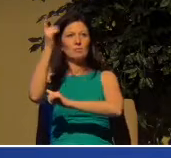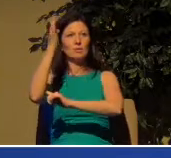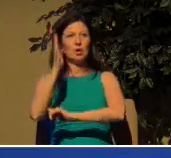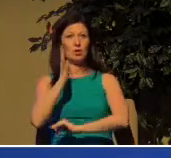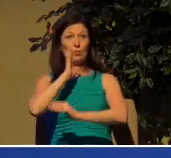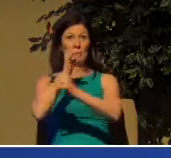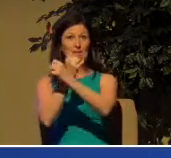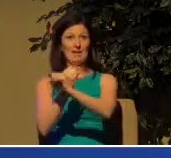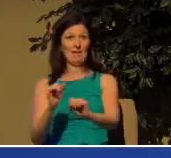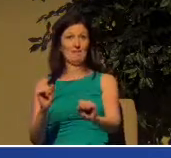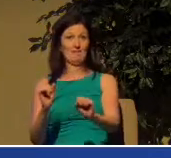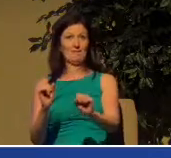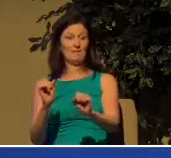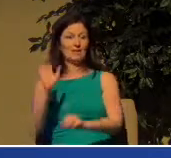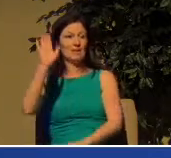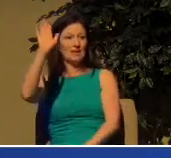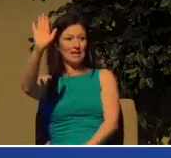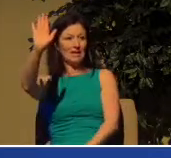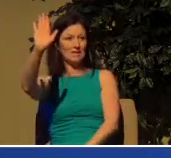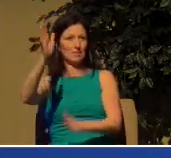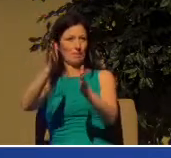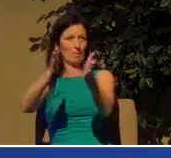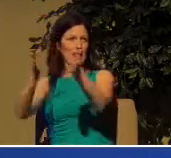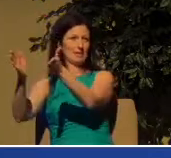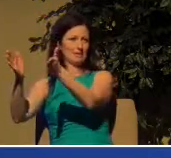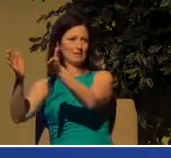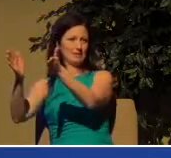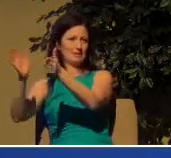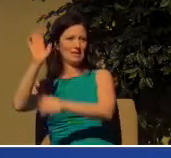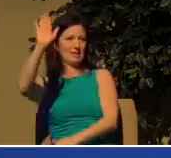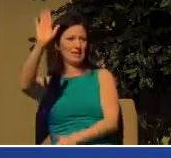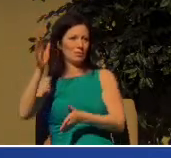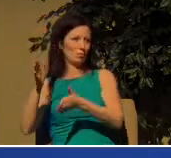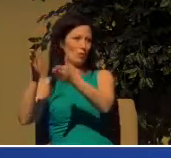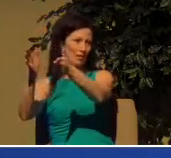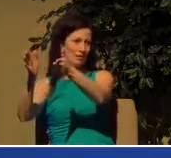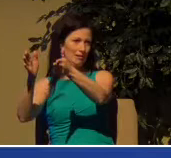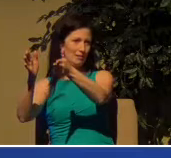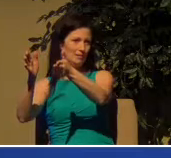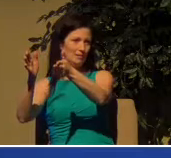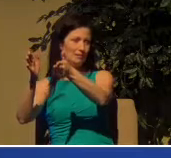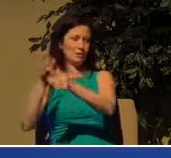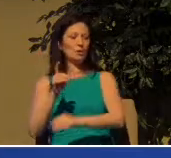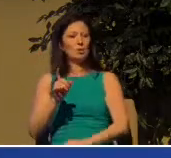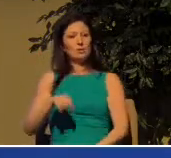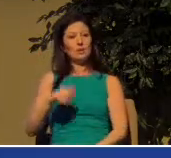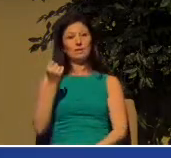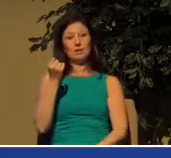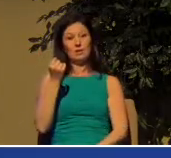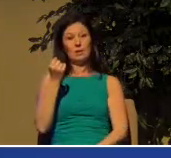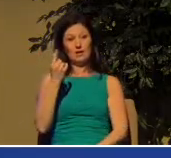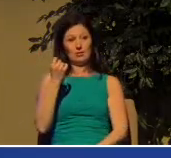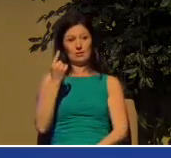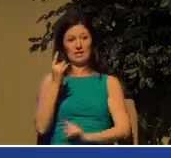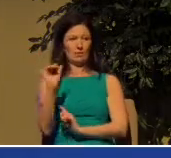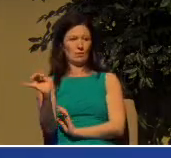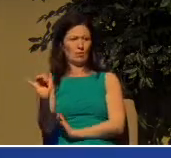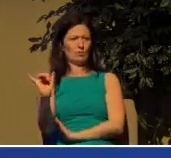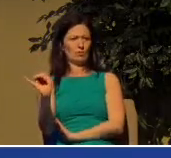salvation. And we need a very realistic understanding of how